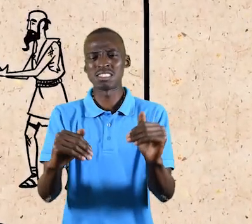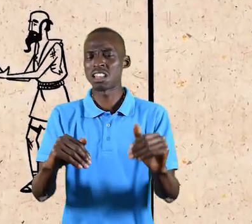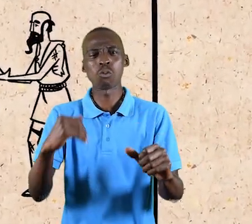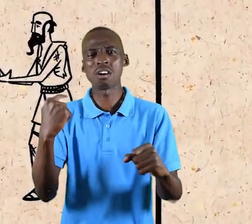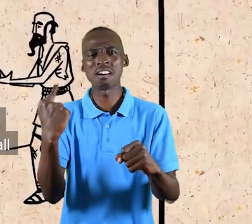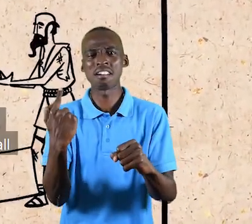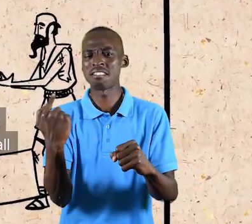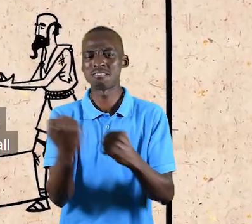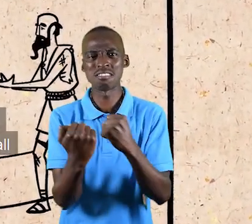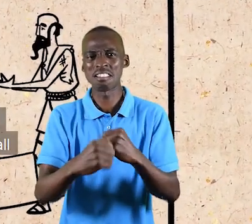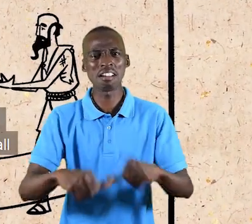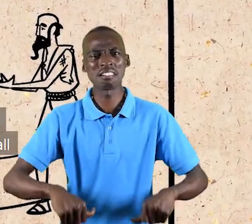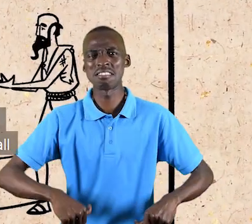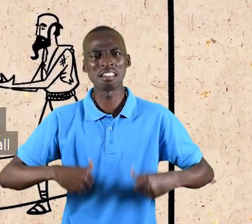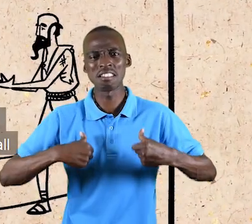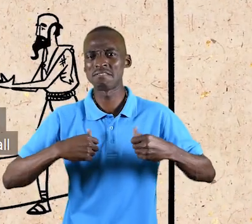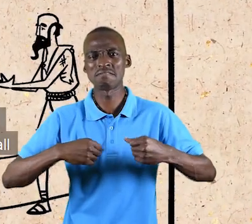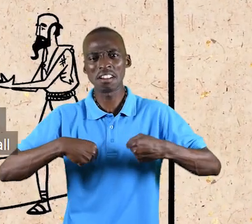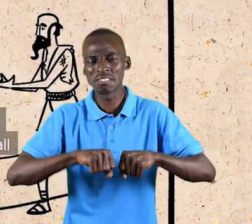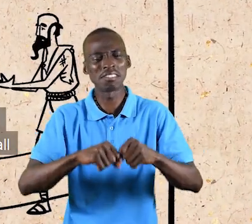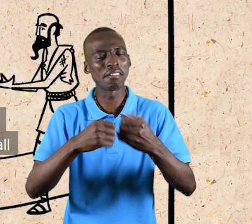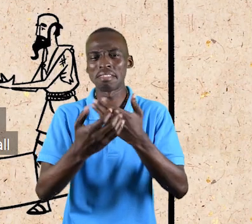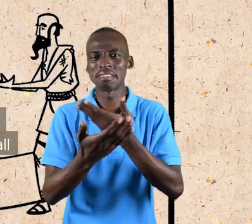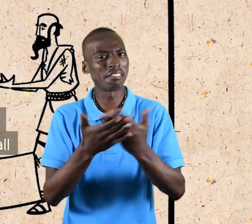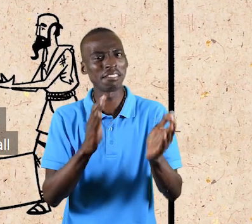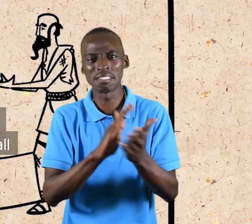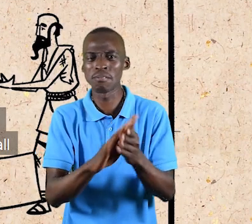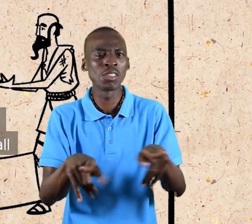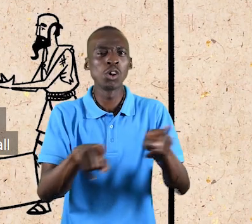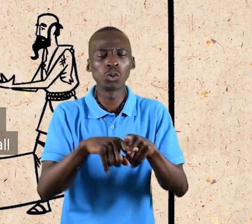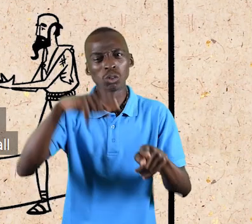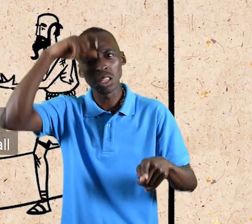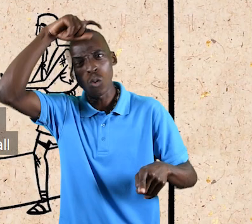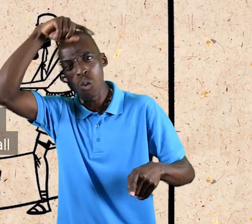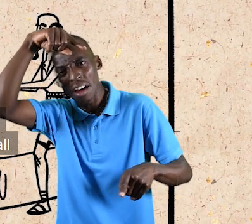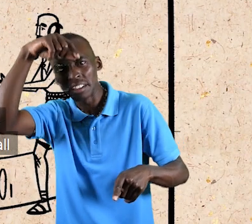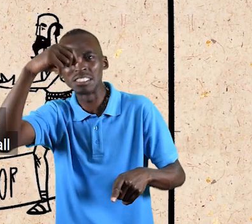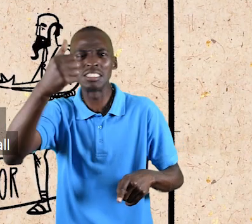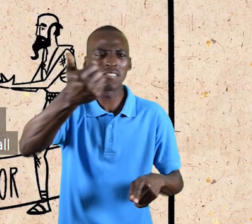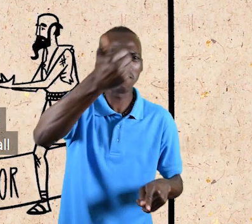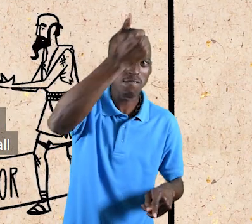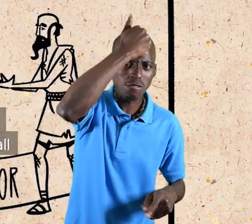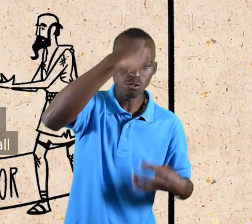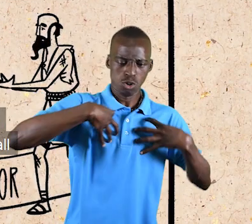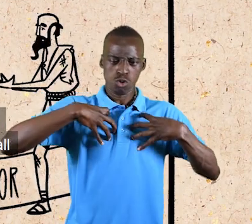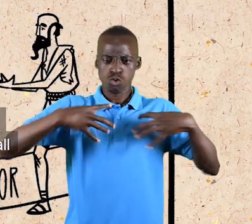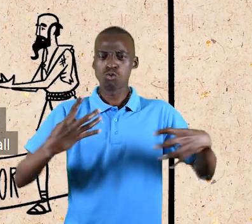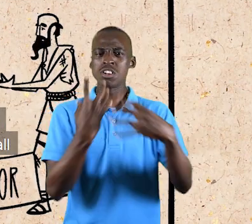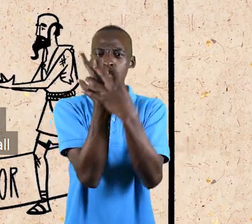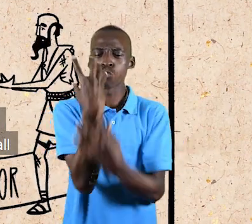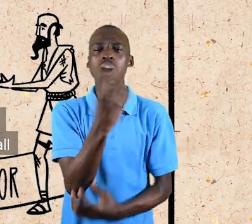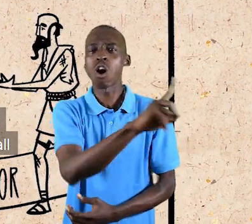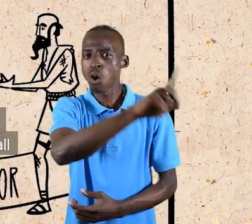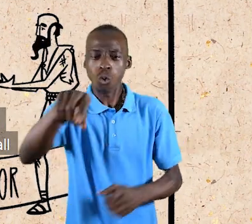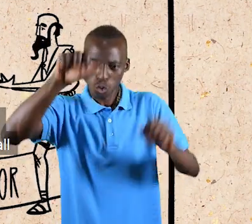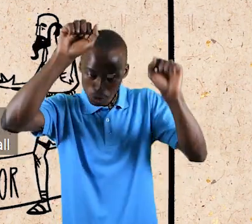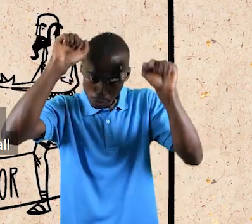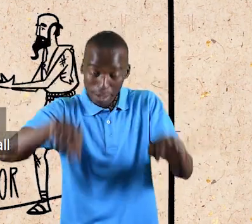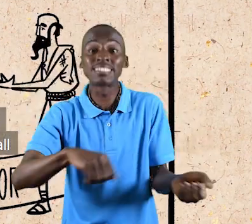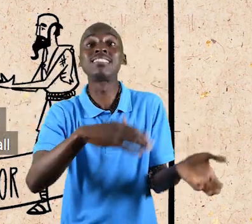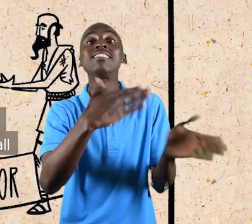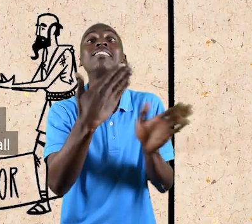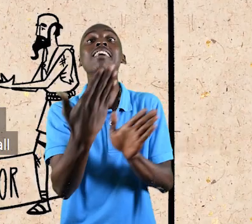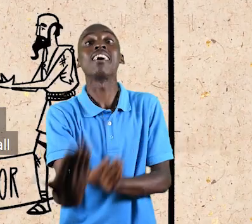daily activities. It devours the wise and the fool, the rich and the poor, no matter who you are, what you've done, good